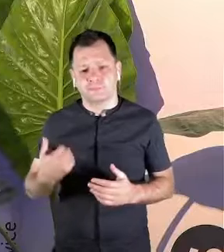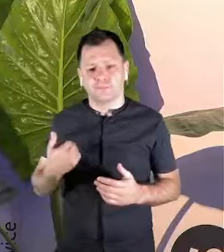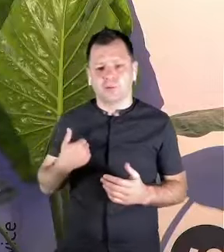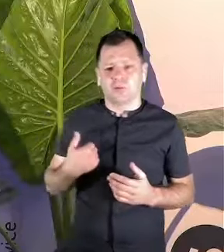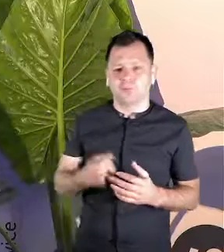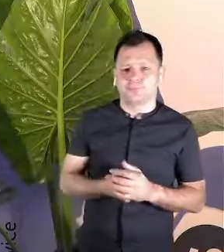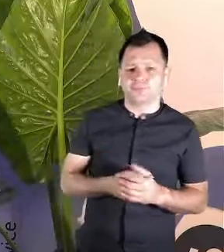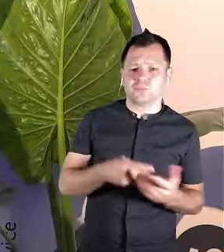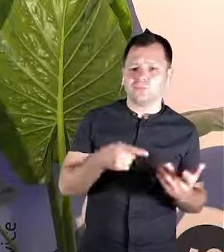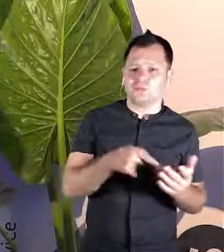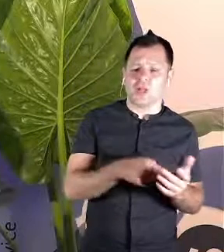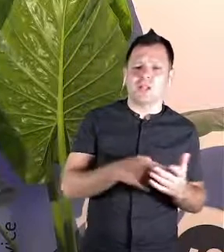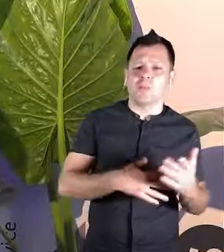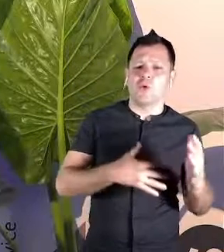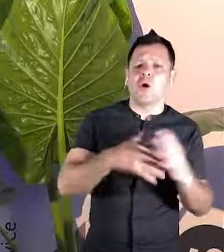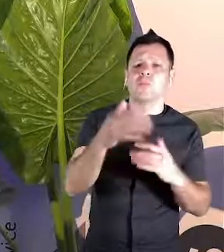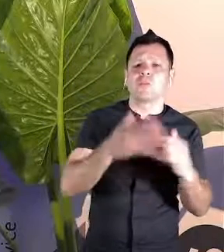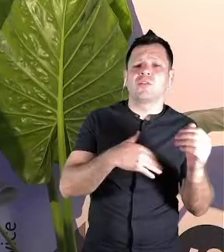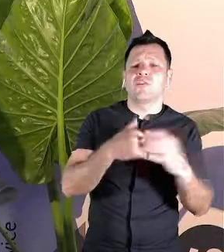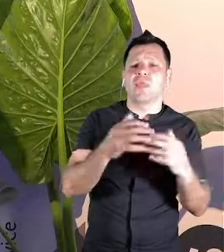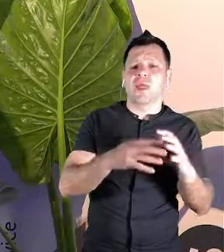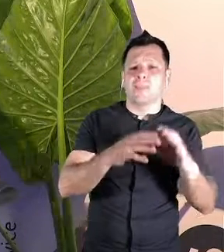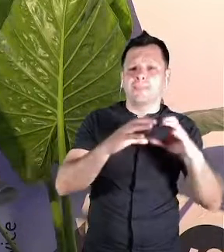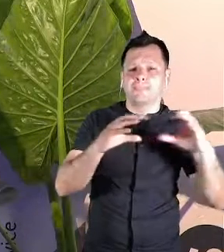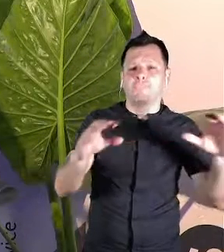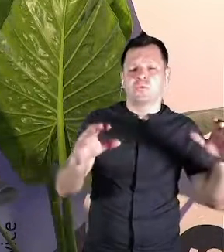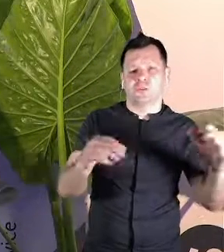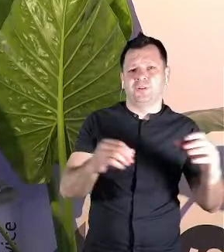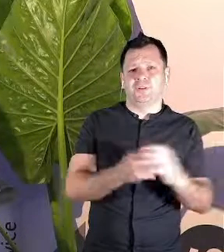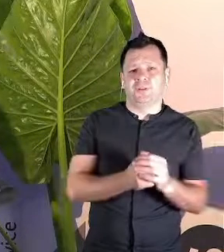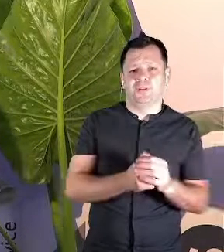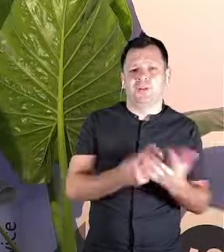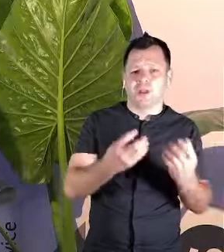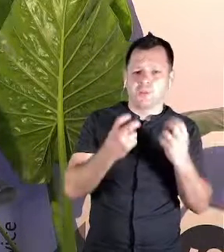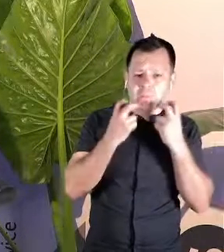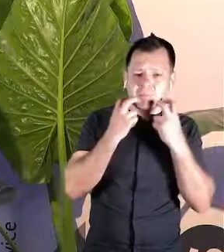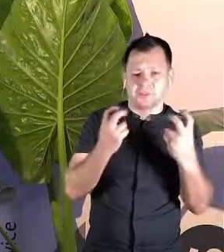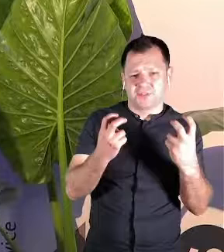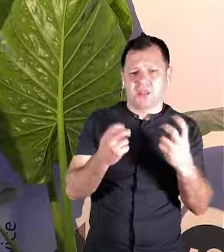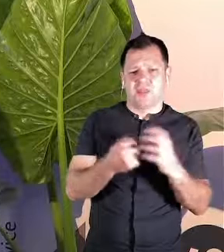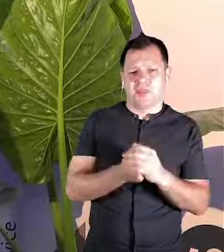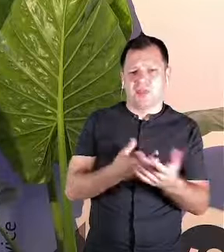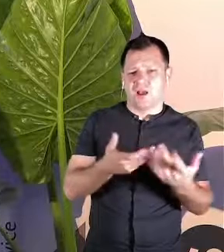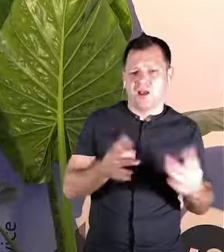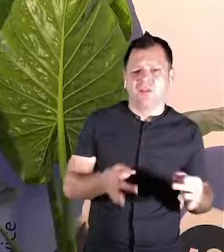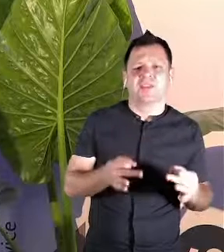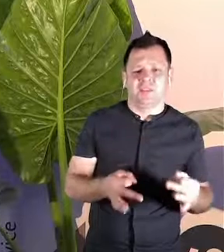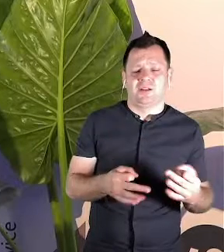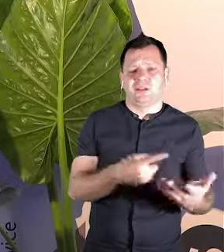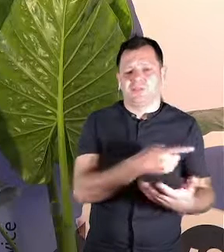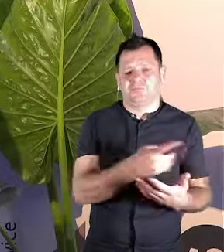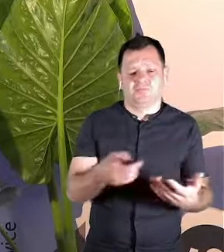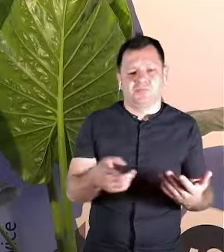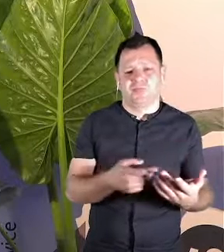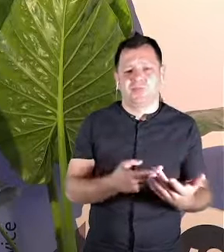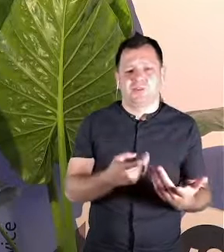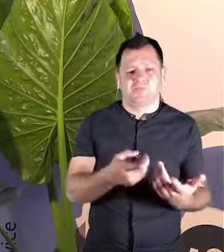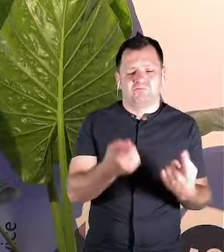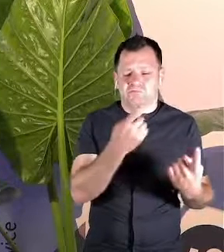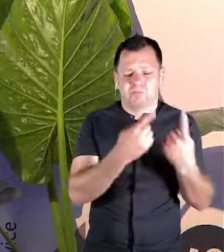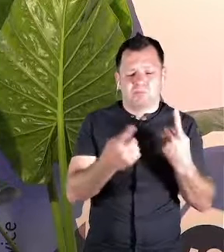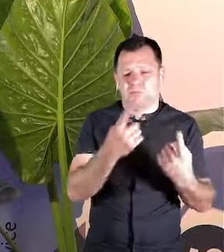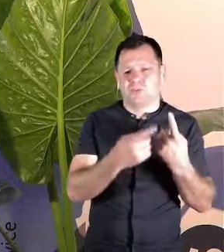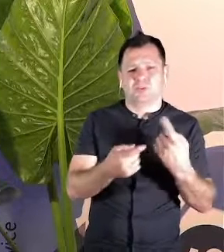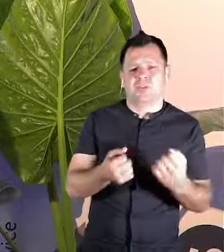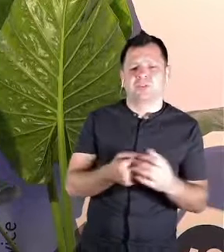now and taking everything into account, what do you think contributes the most to this uglification of